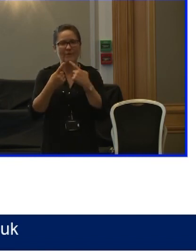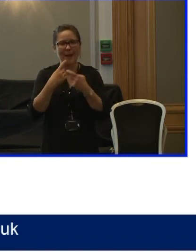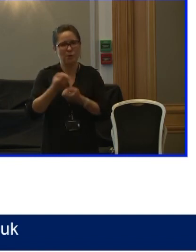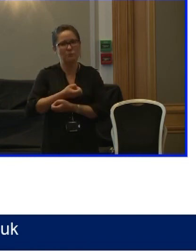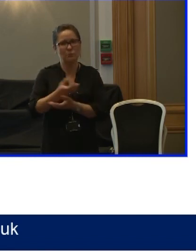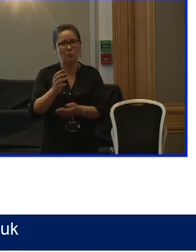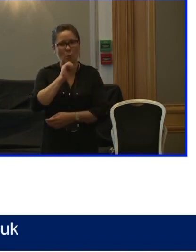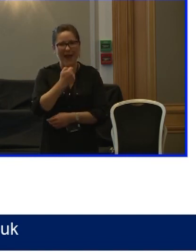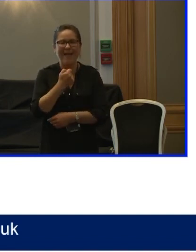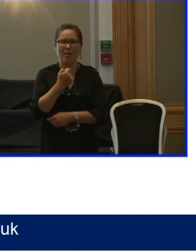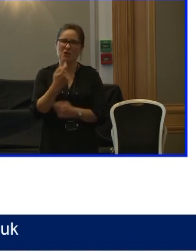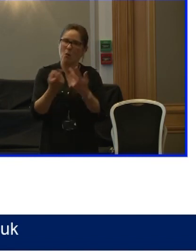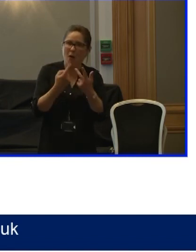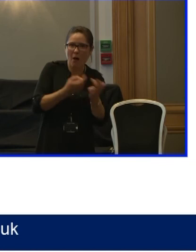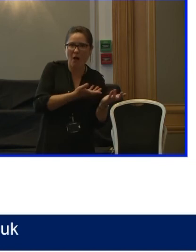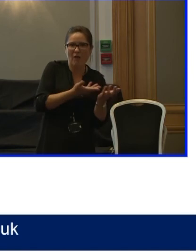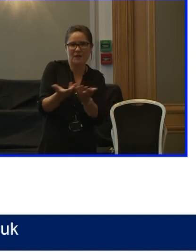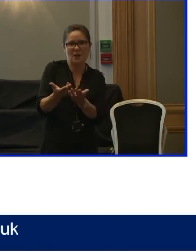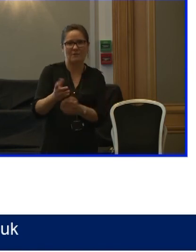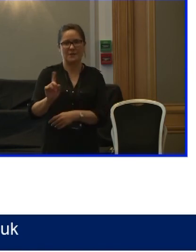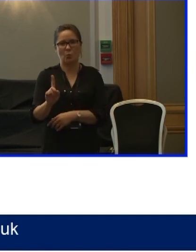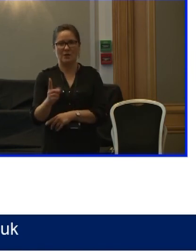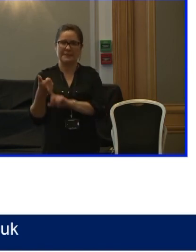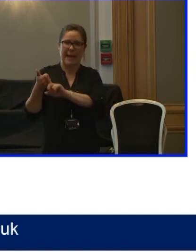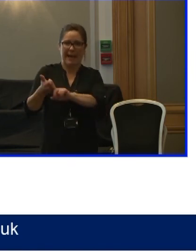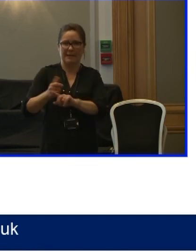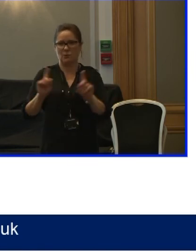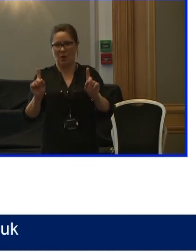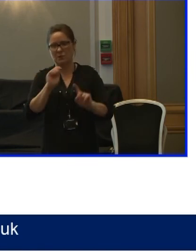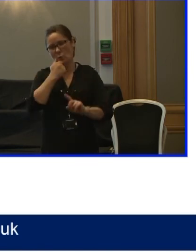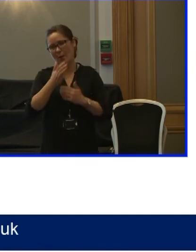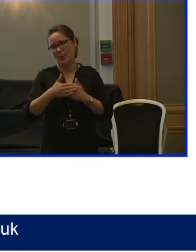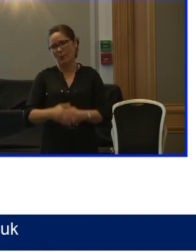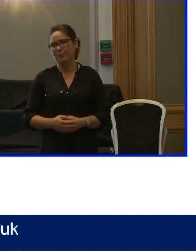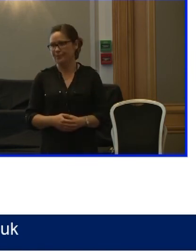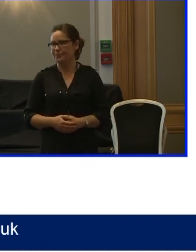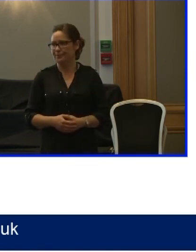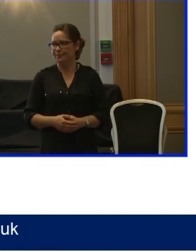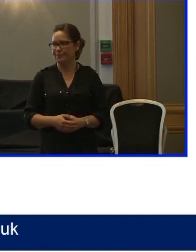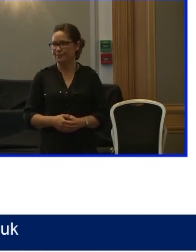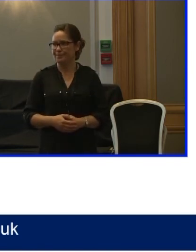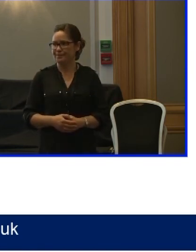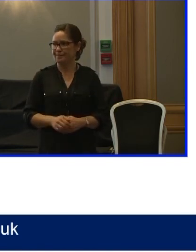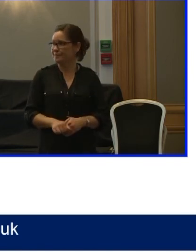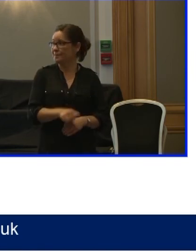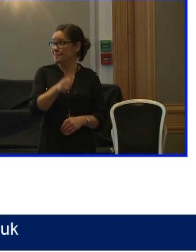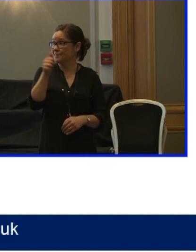about the support services and the aids that people are using. Thank you, Paula. Denise?